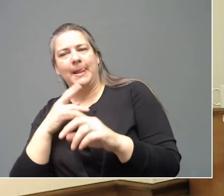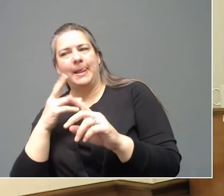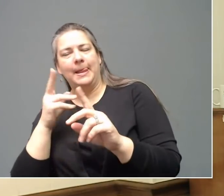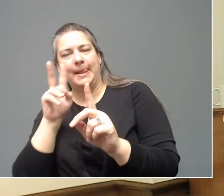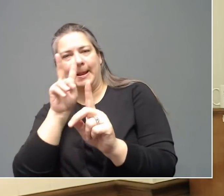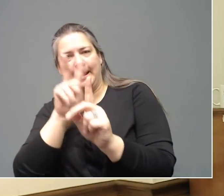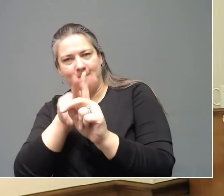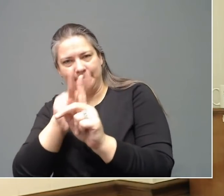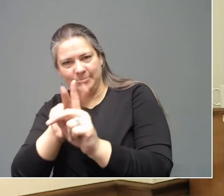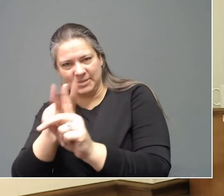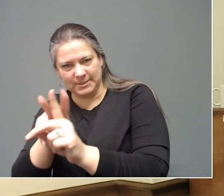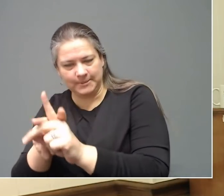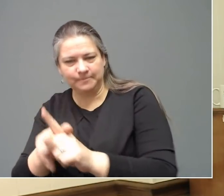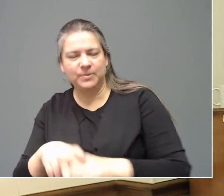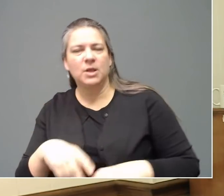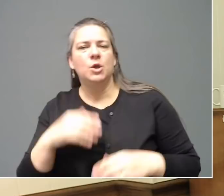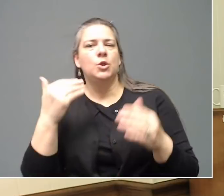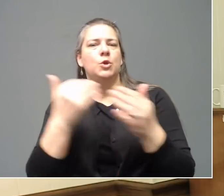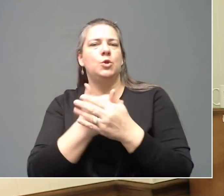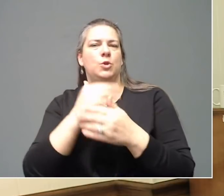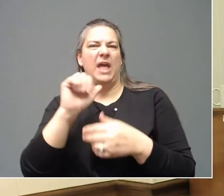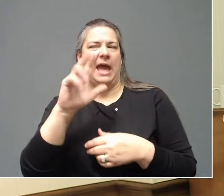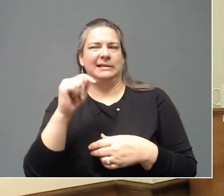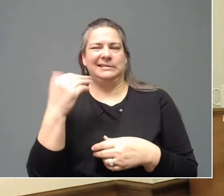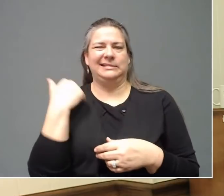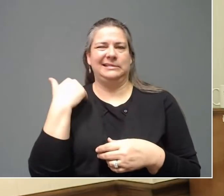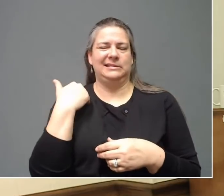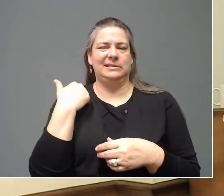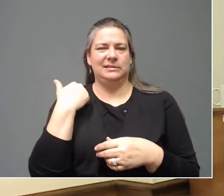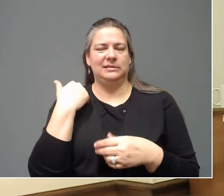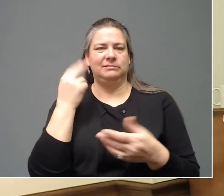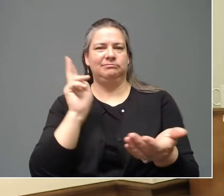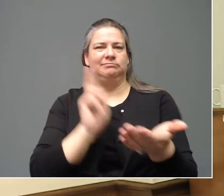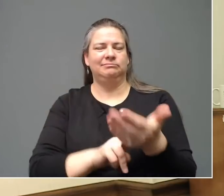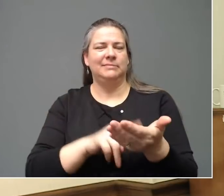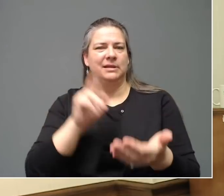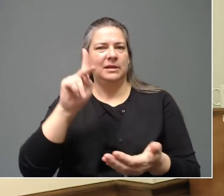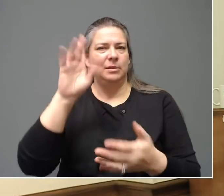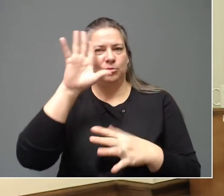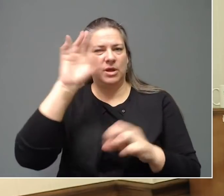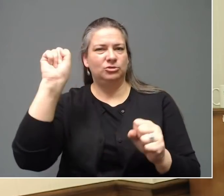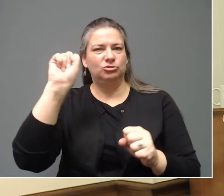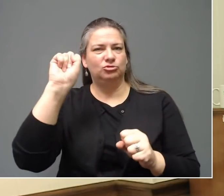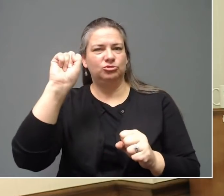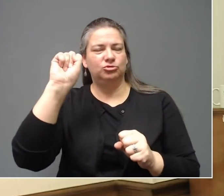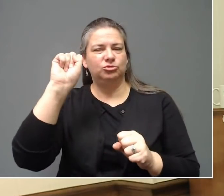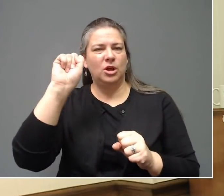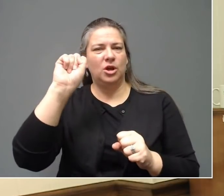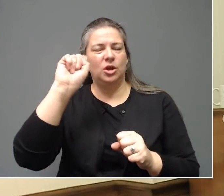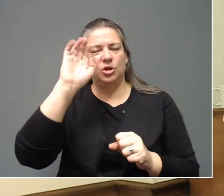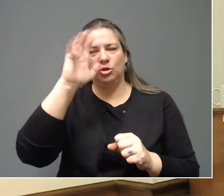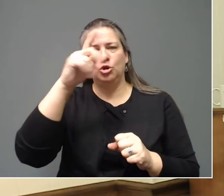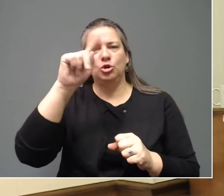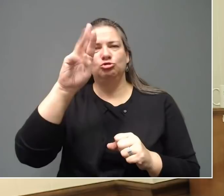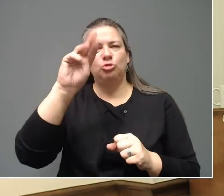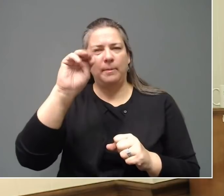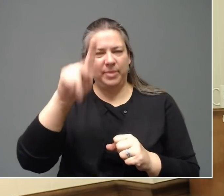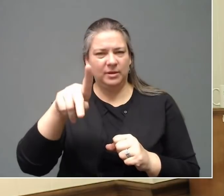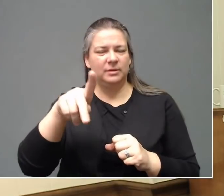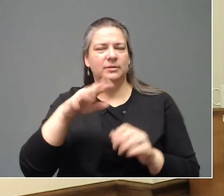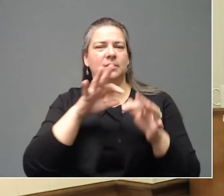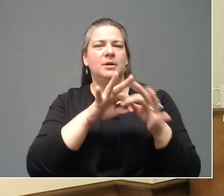that was signed into law back in December by President Trump, as well as some more information about the stimulus payments